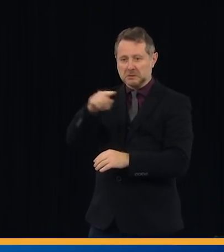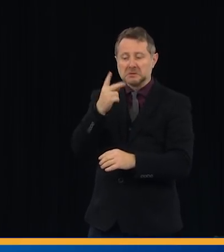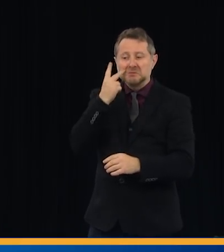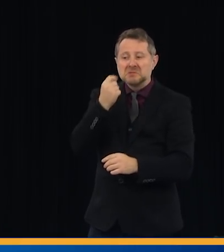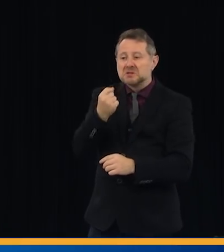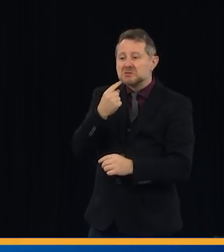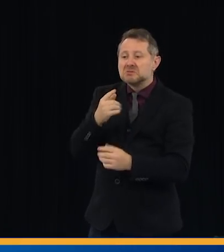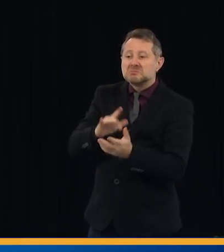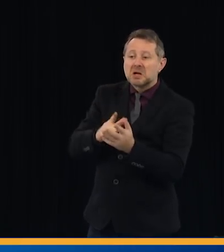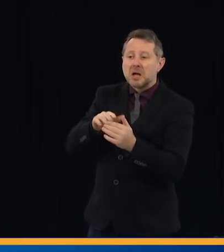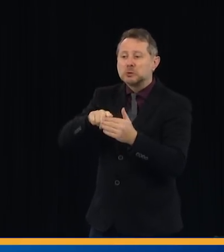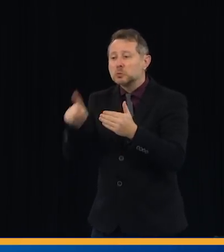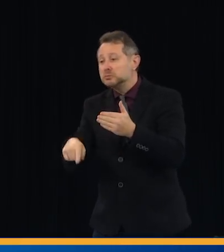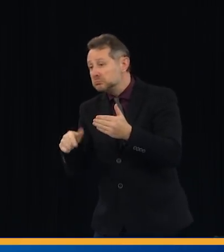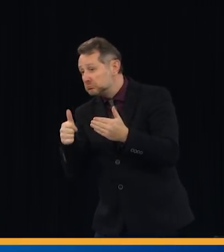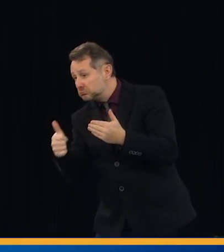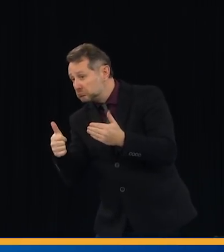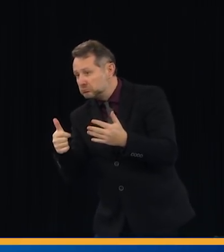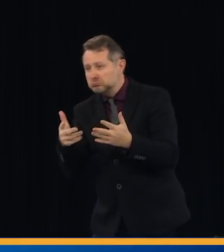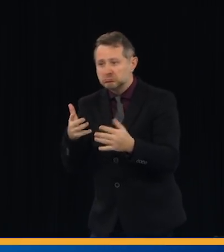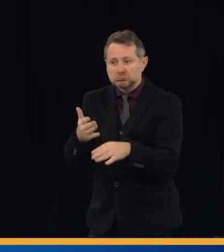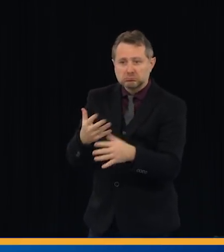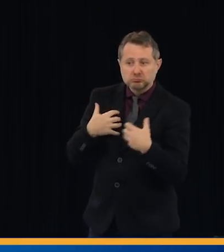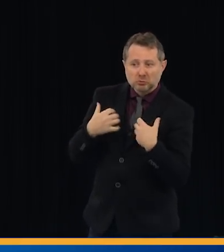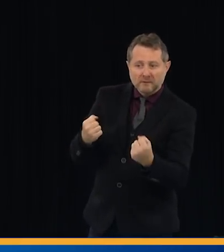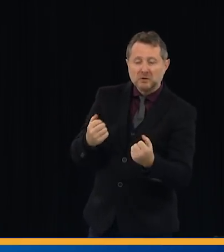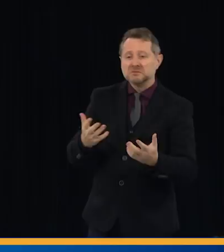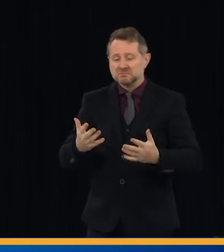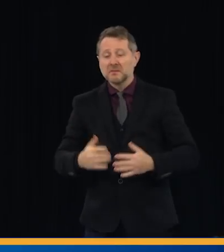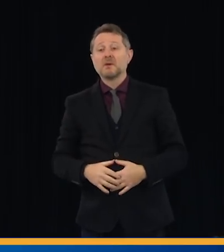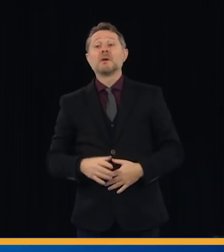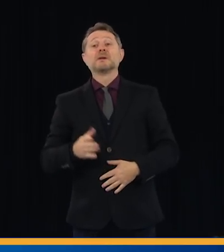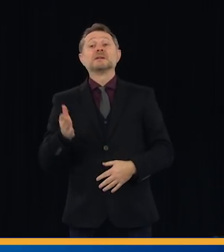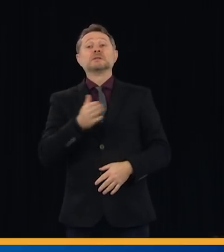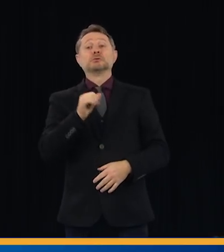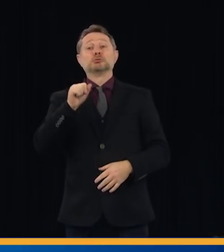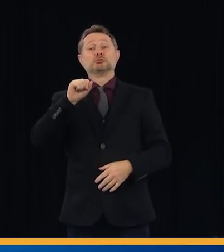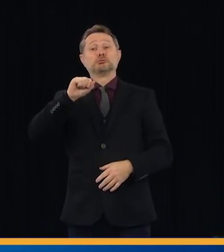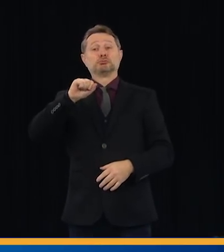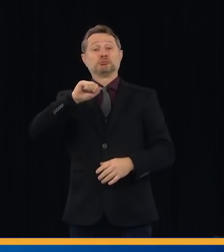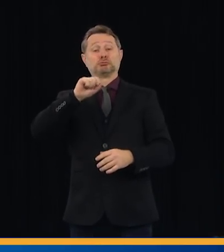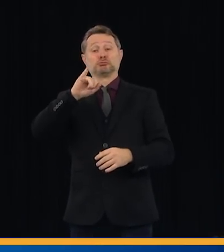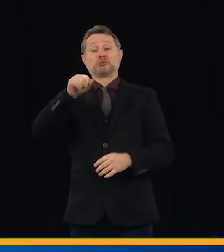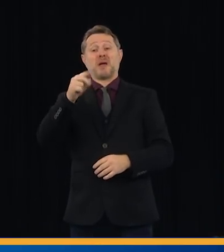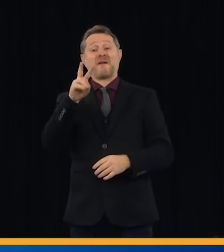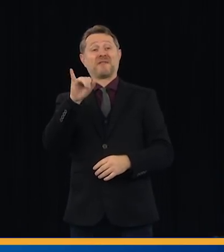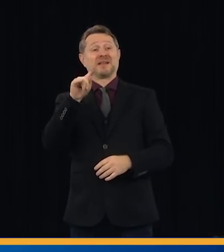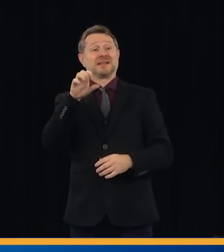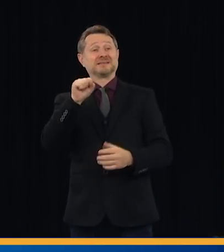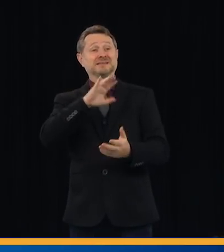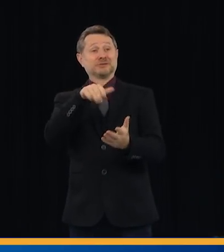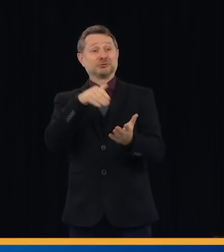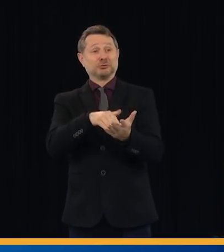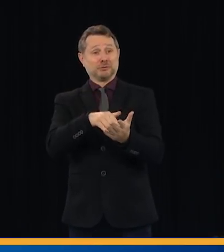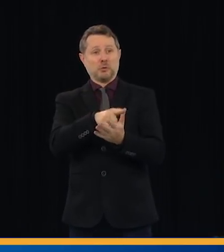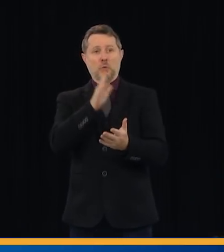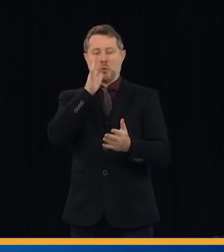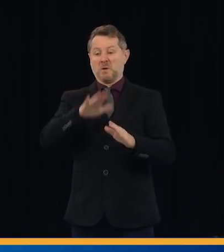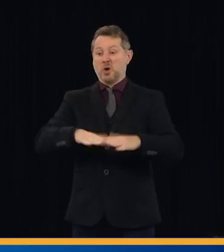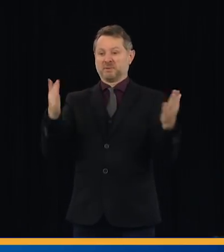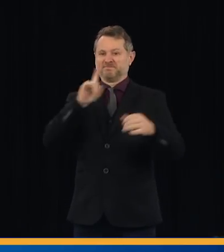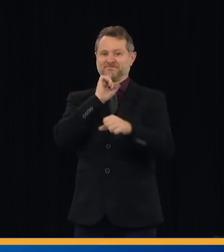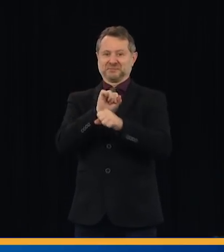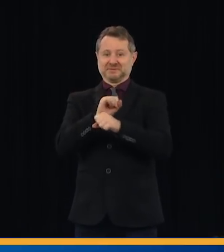soon. Javits will open Monday. I was there yesterday. It's a 1,000-bed emergency hospital. It is